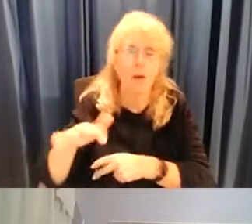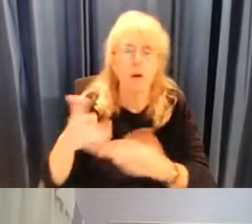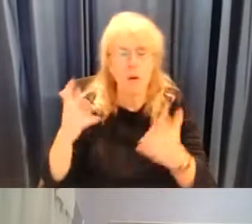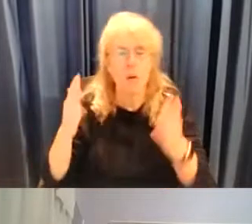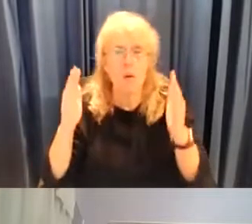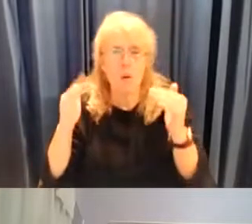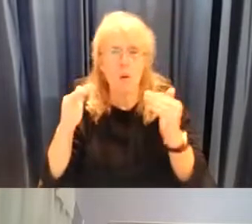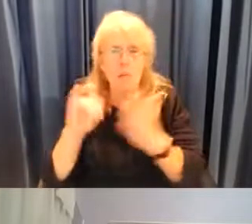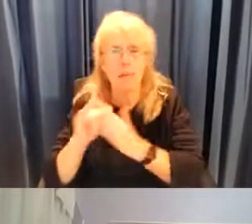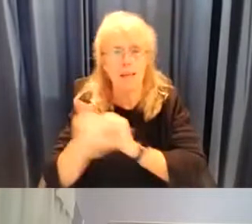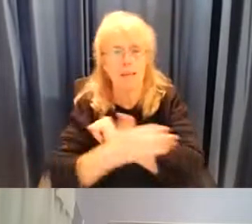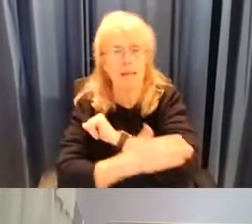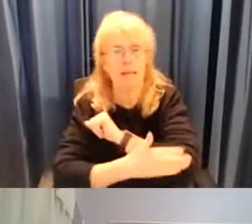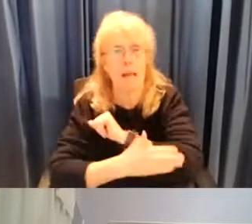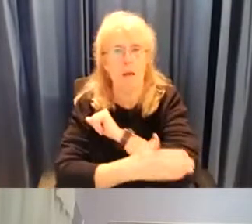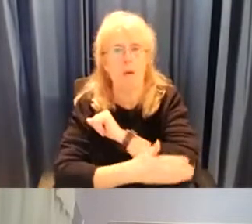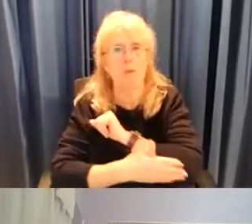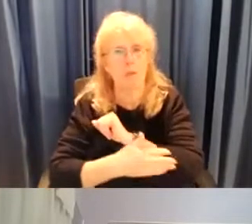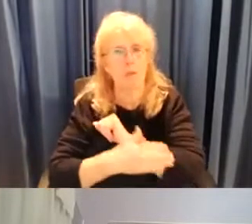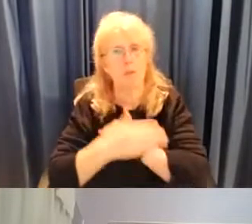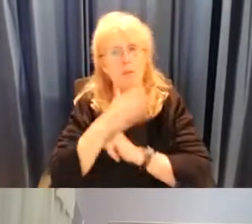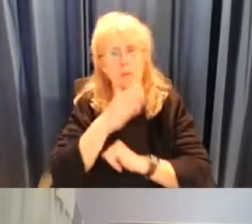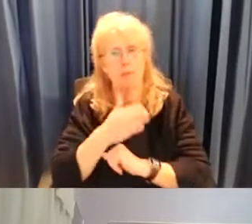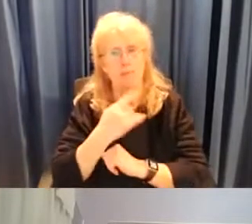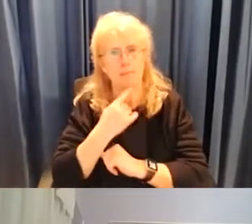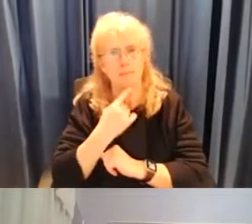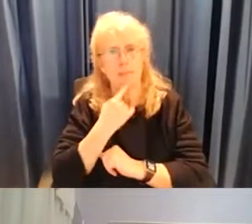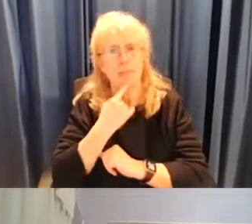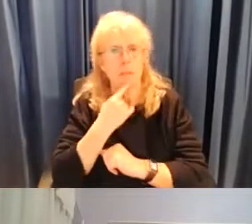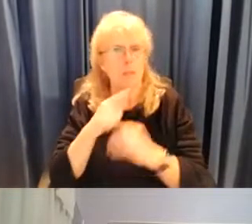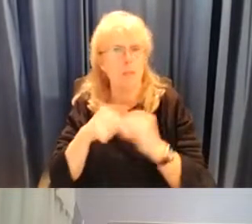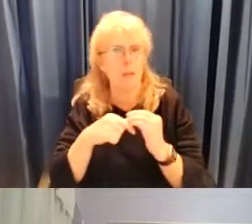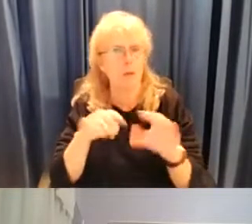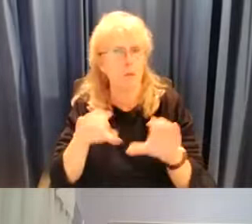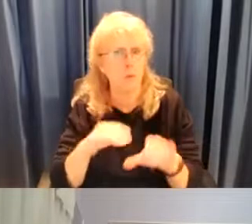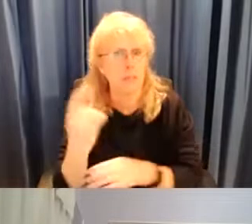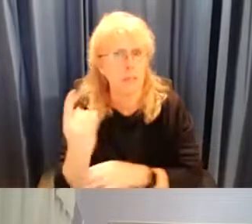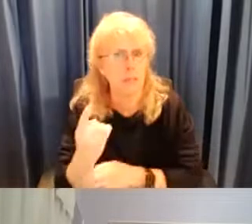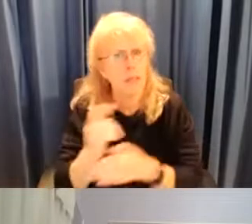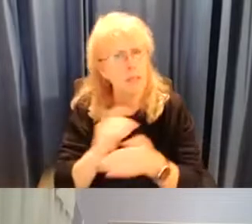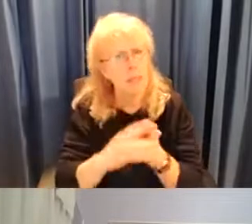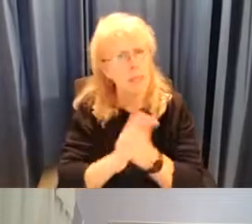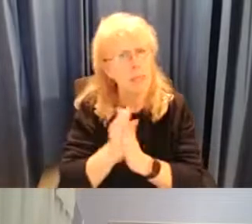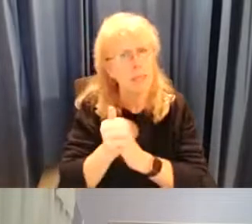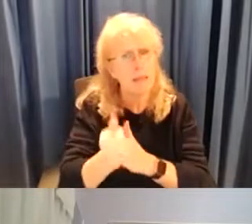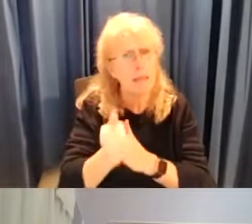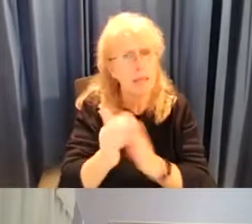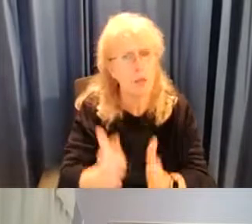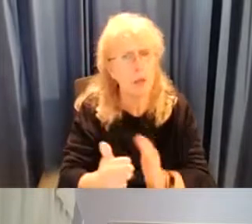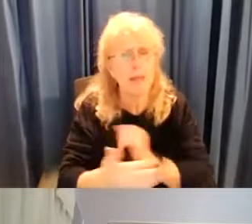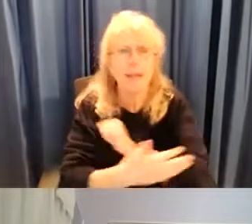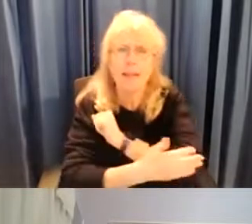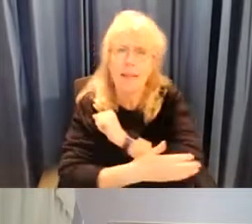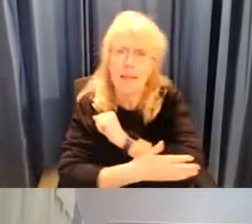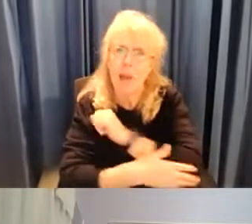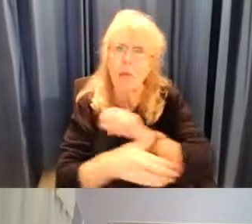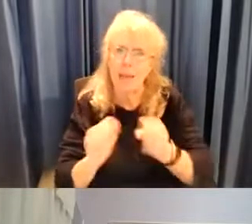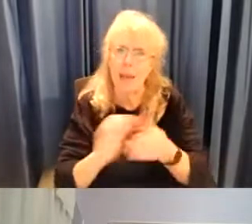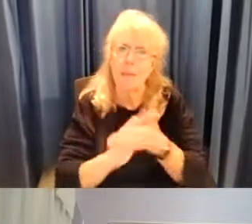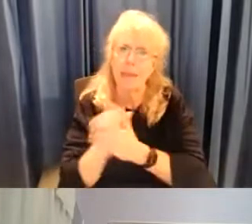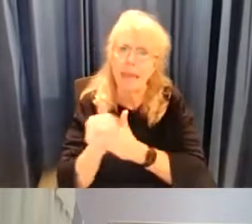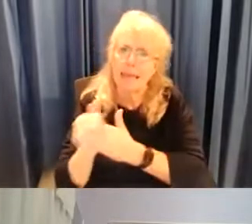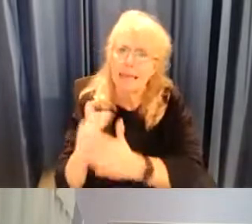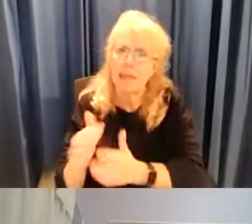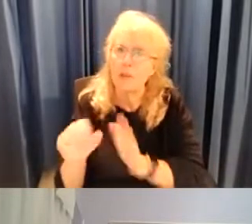the county puts a serious mind onto doing something and being a leader in it. The county can be a leader statewide